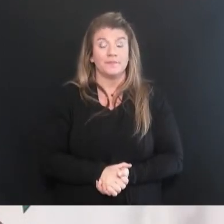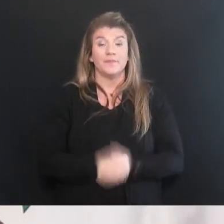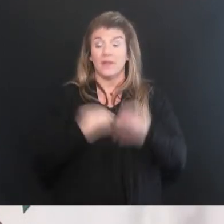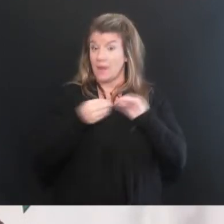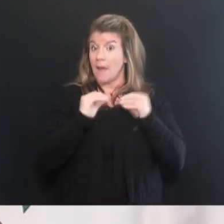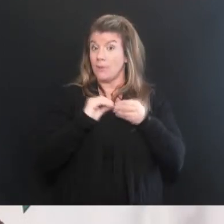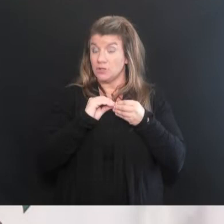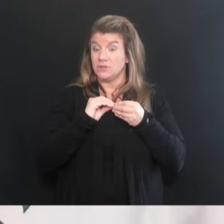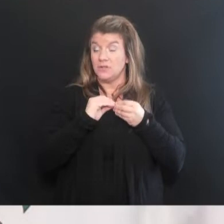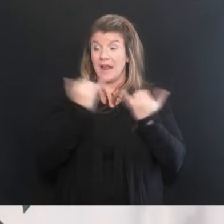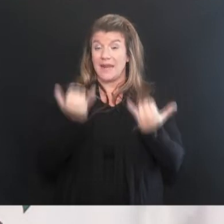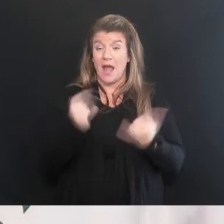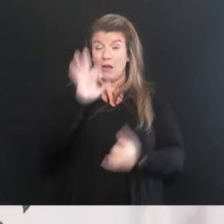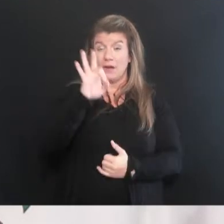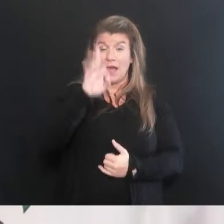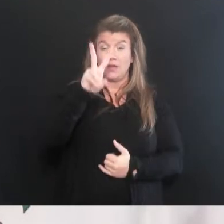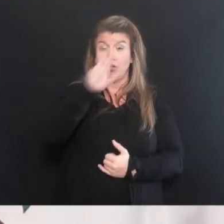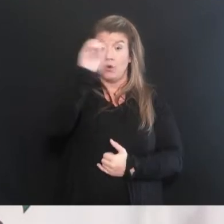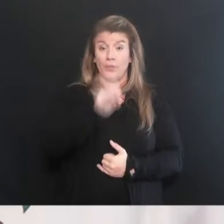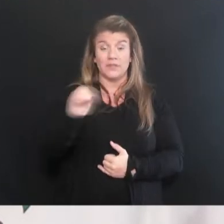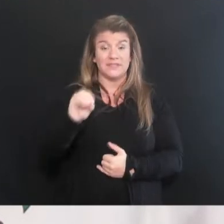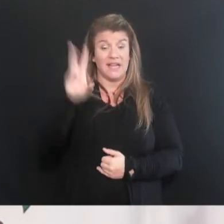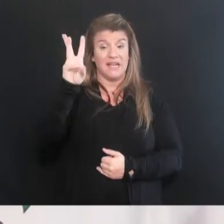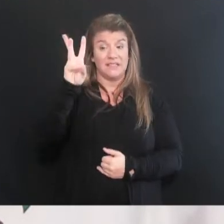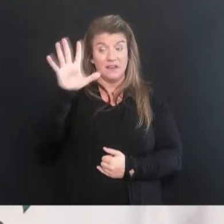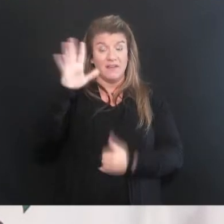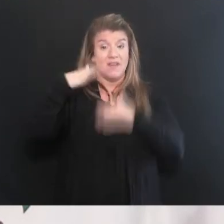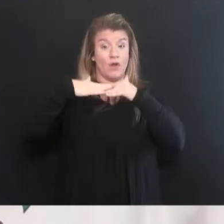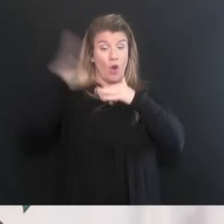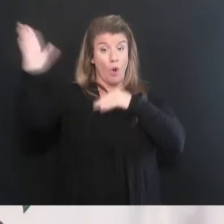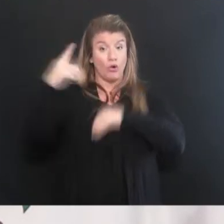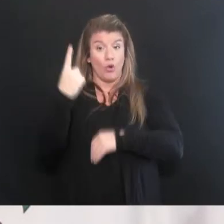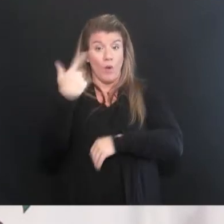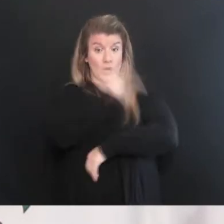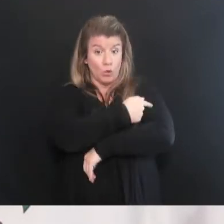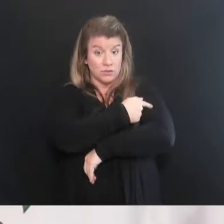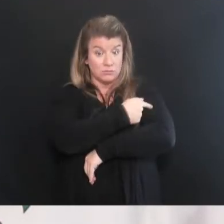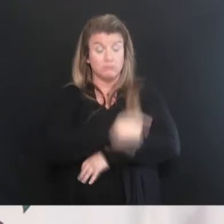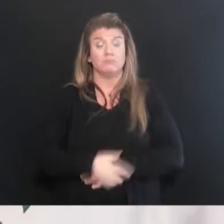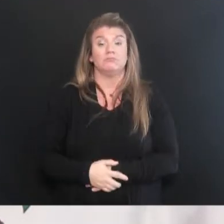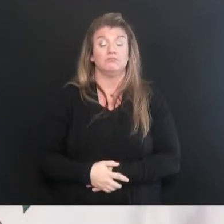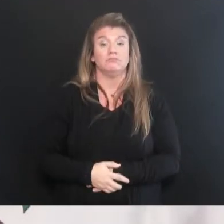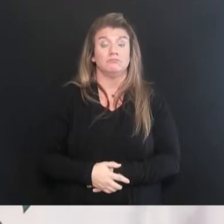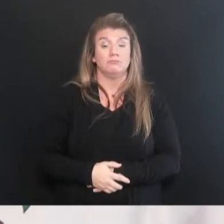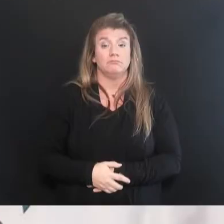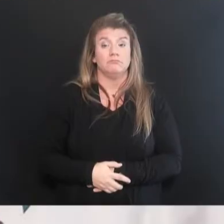Now we've got 92% of the people that are 65 and older with one dose. We've got